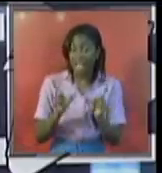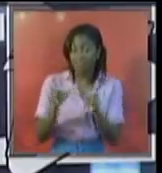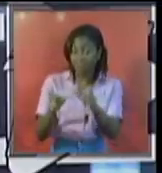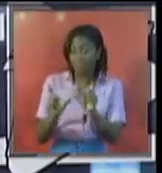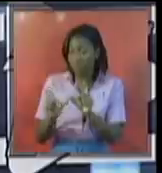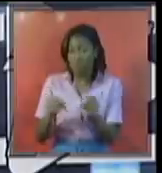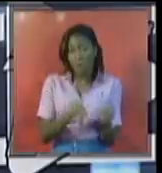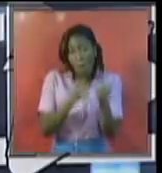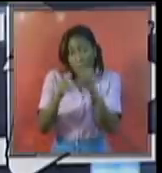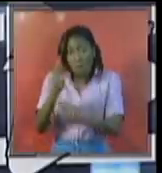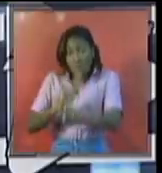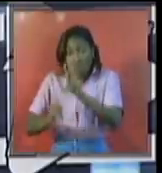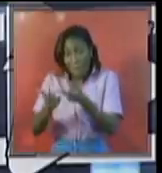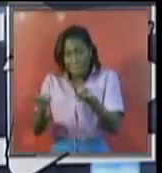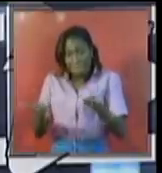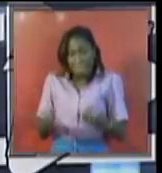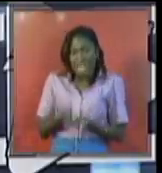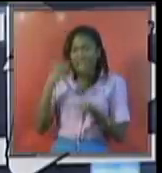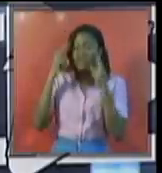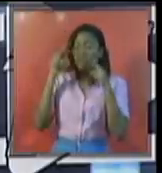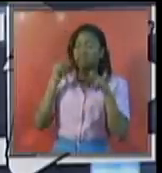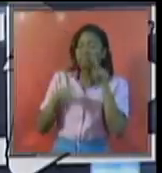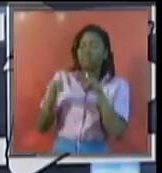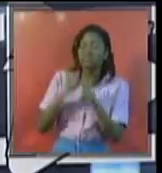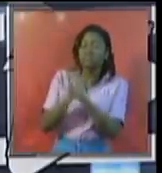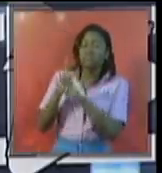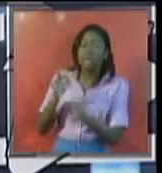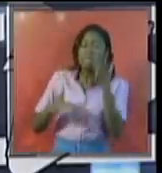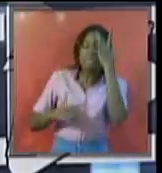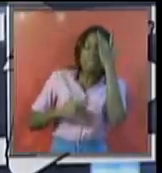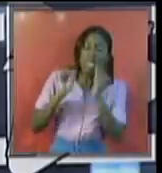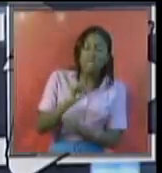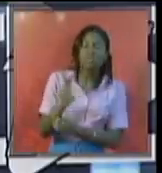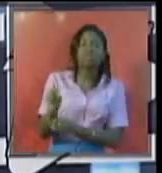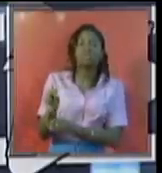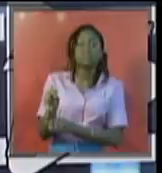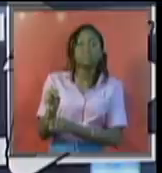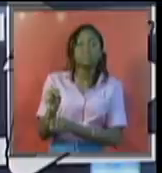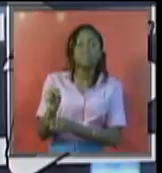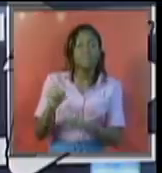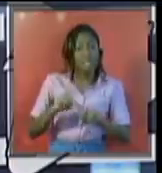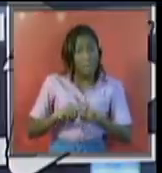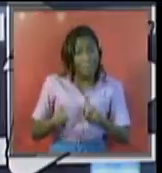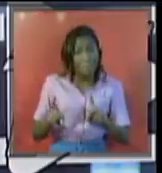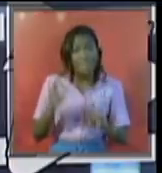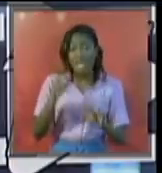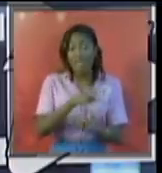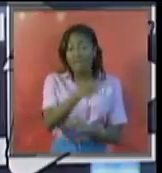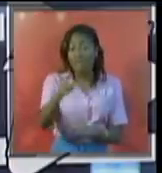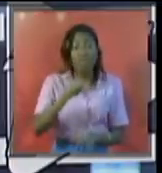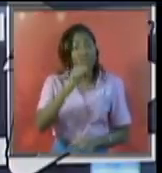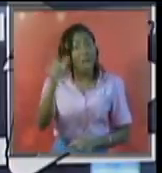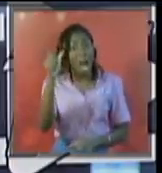step-down facilities to clear clinical space. But all of that will be null and void if we do not